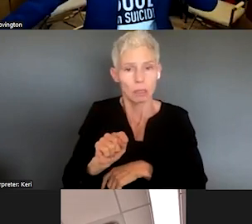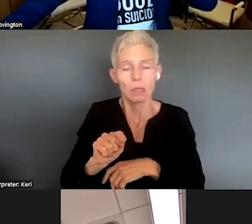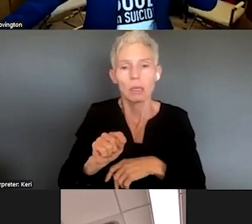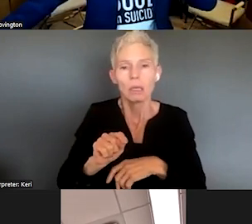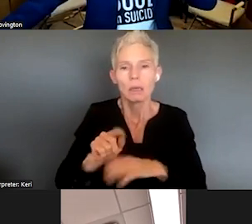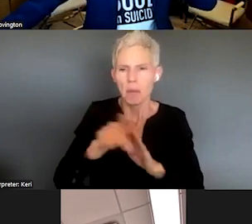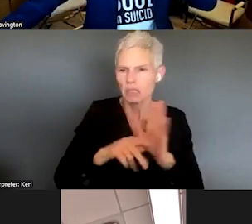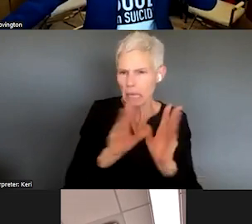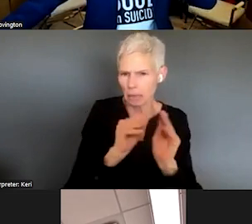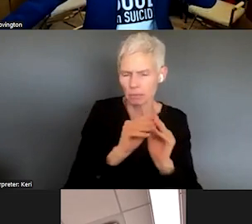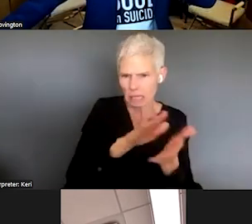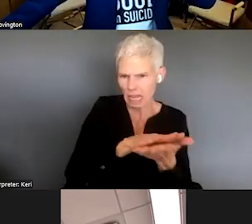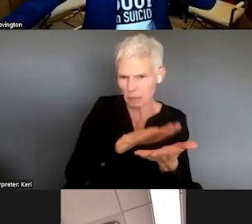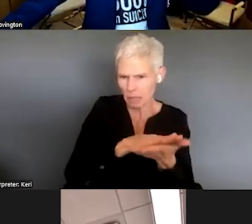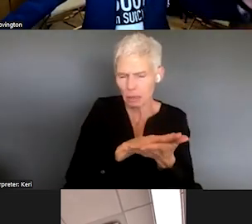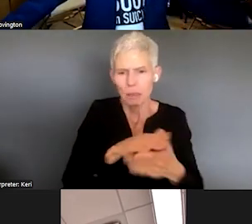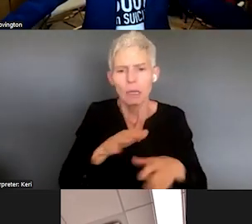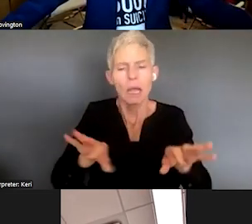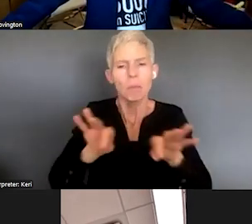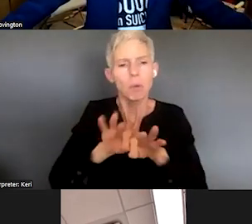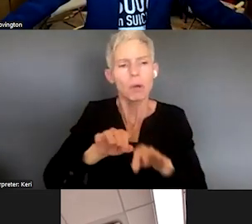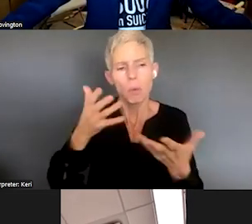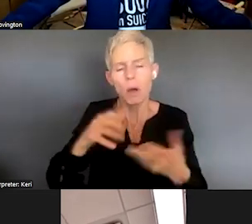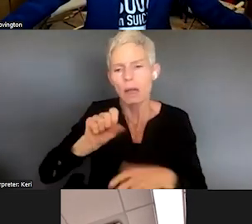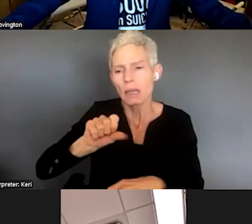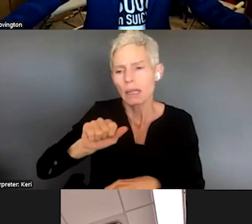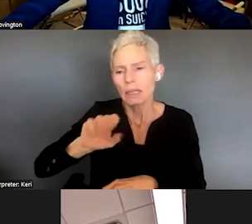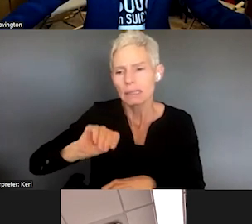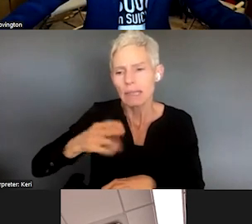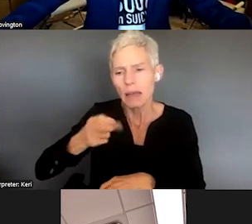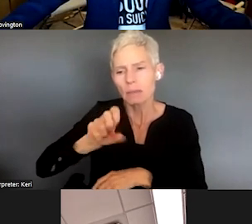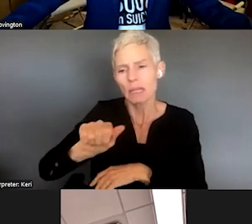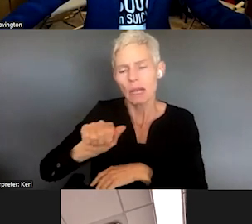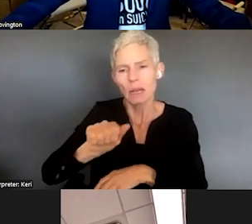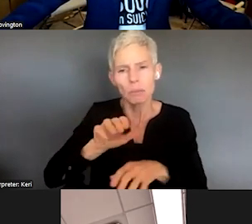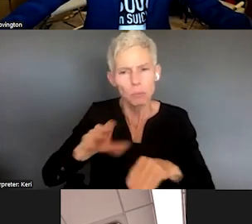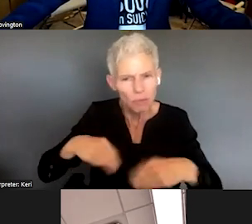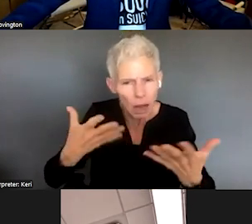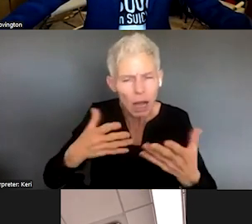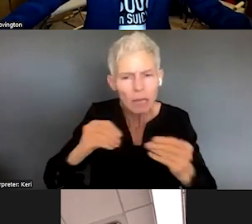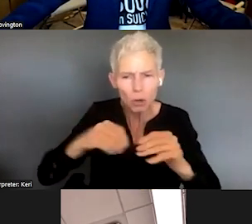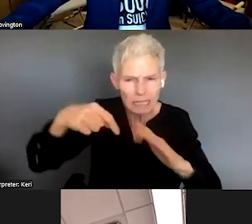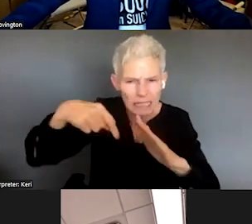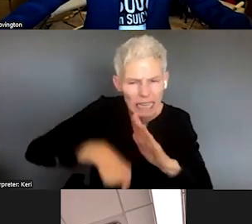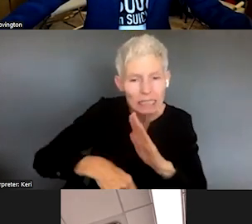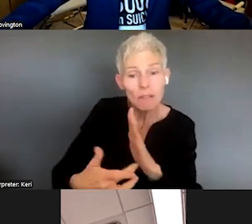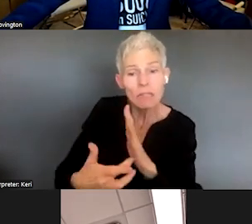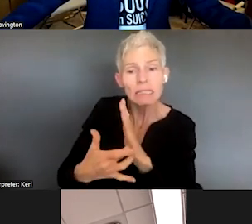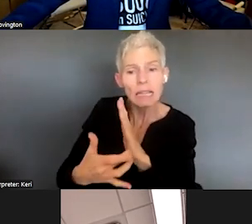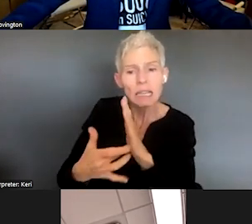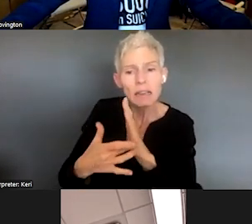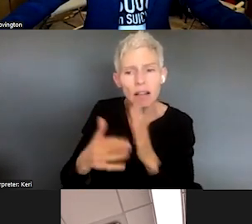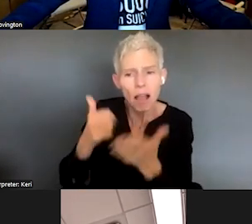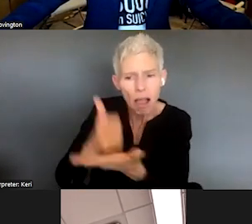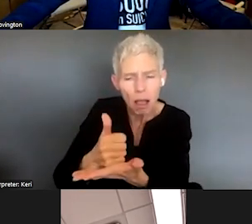it's an important instrument for SAMHSA to be able to provide more intensive technical assistance to states